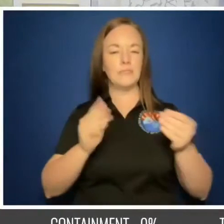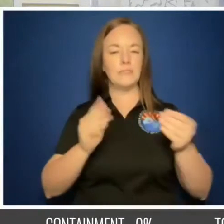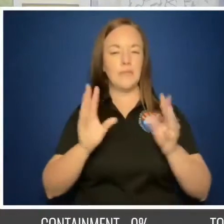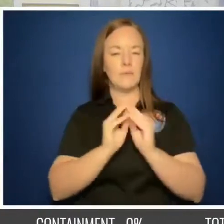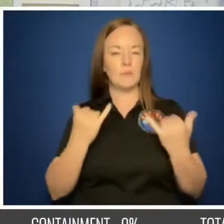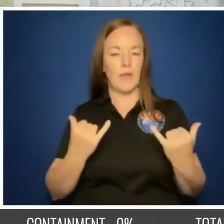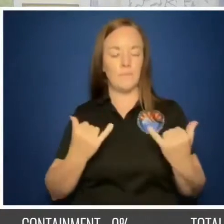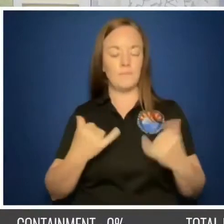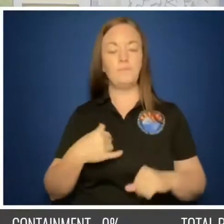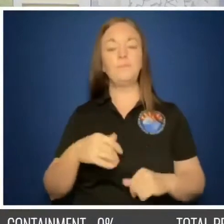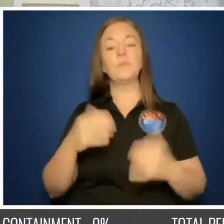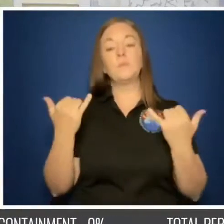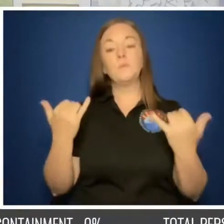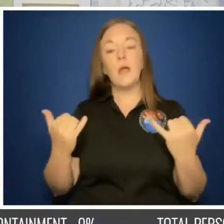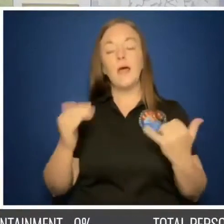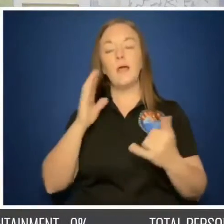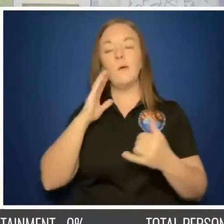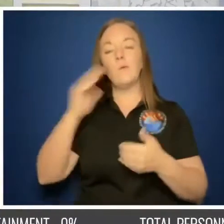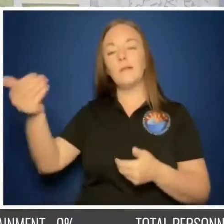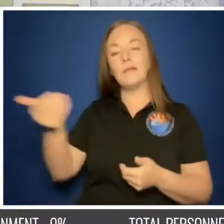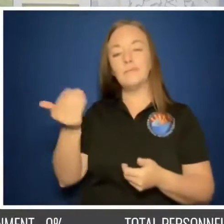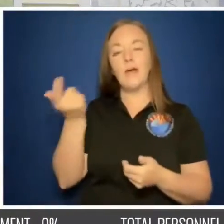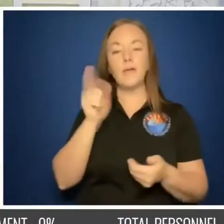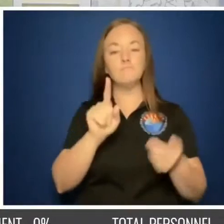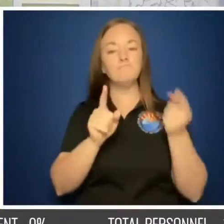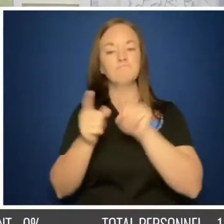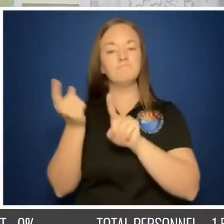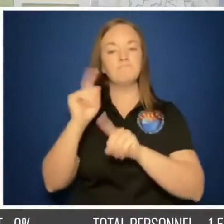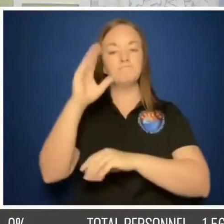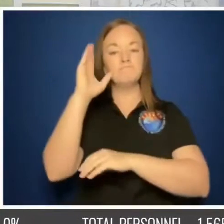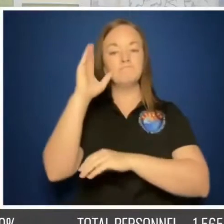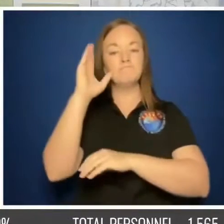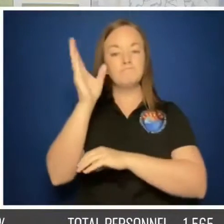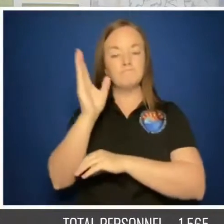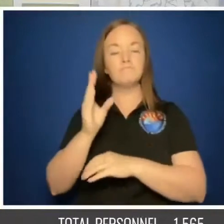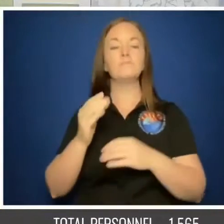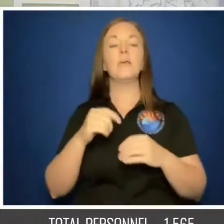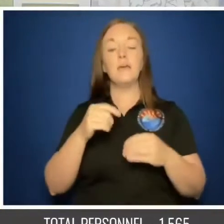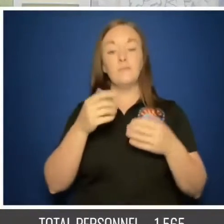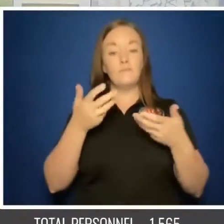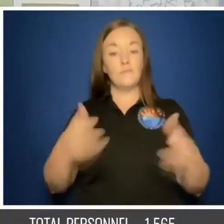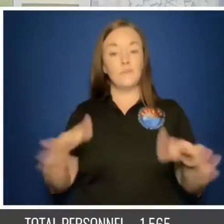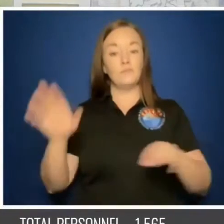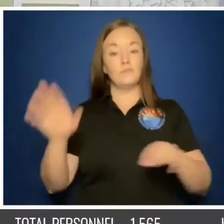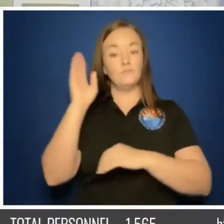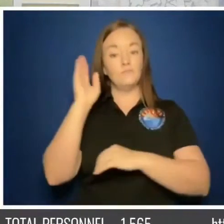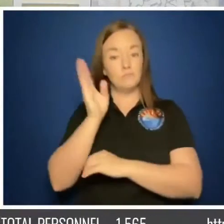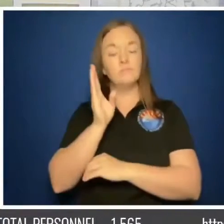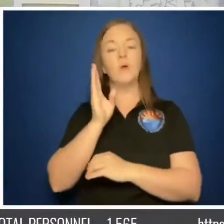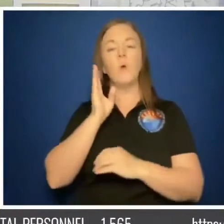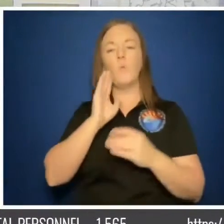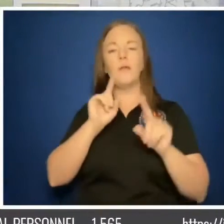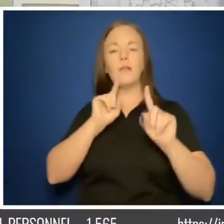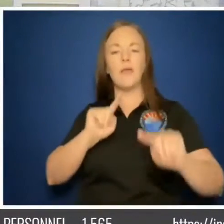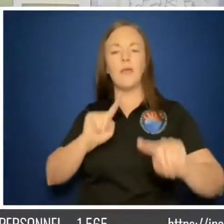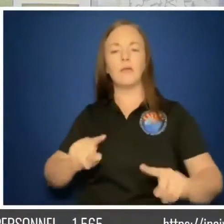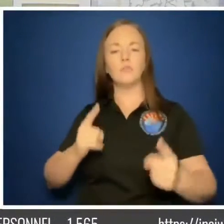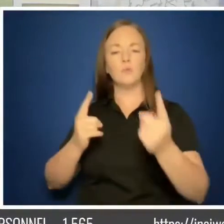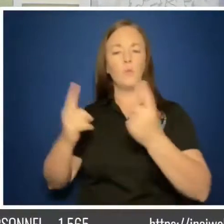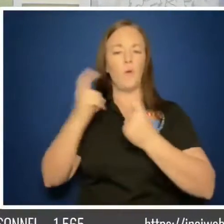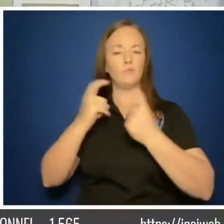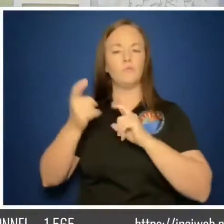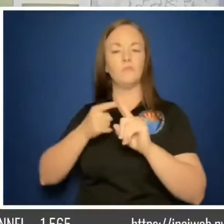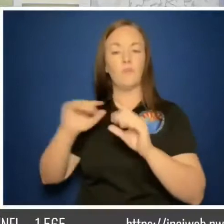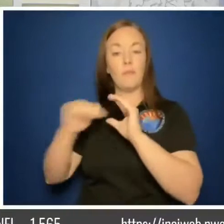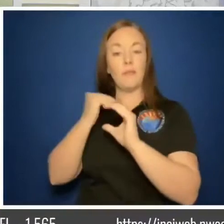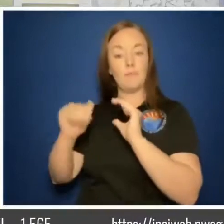of the Unified Command Team. After the formal briefing, we will address questions submitted earlier by email, and one submitted in